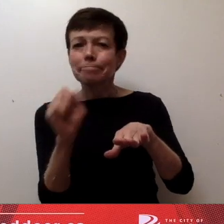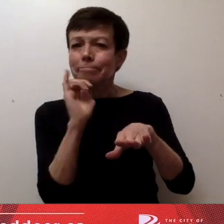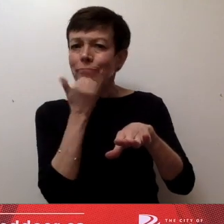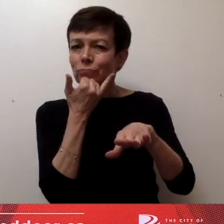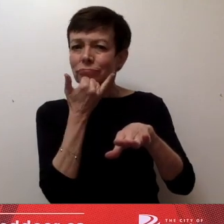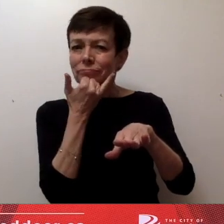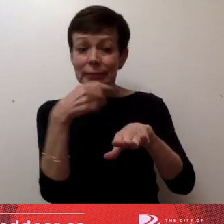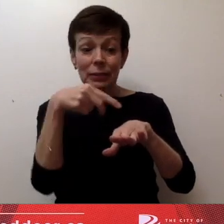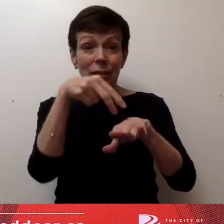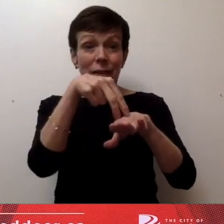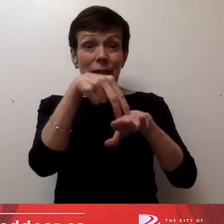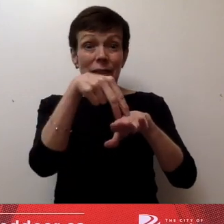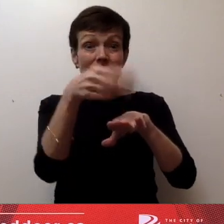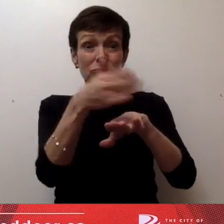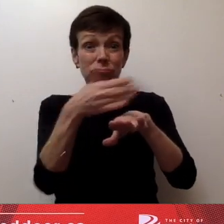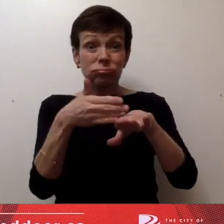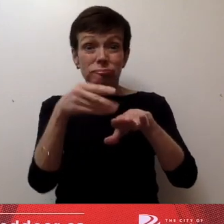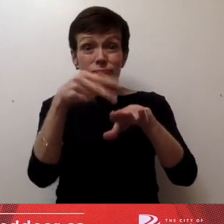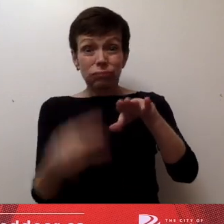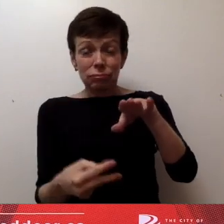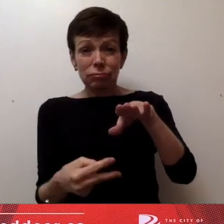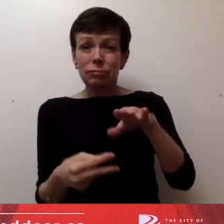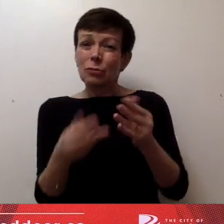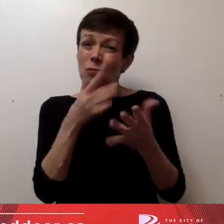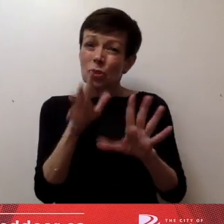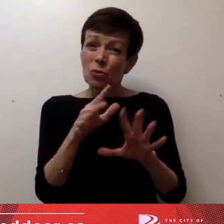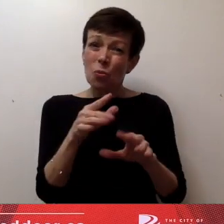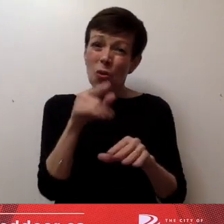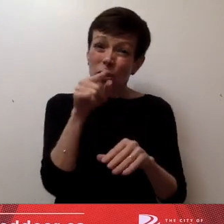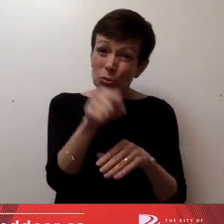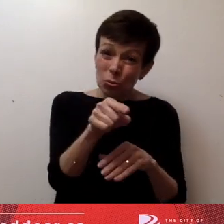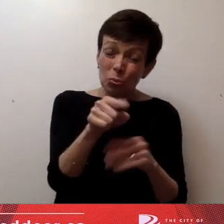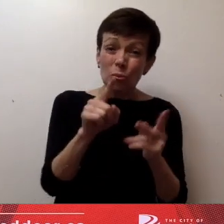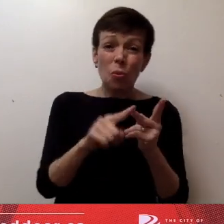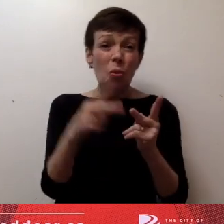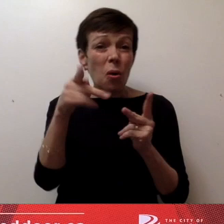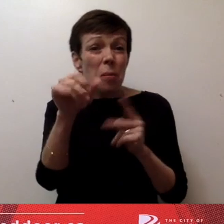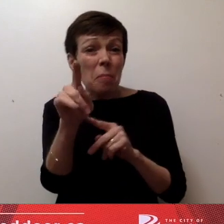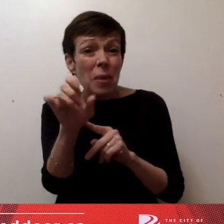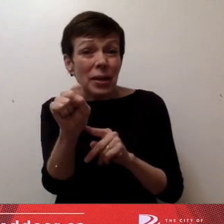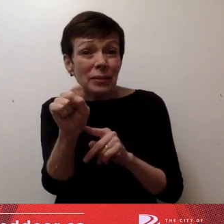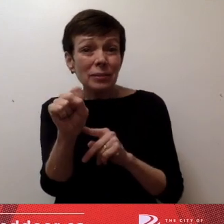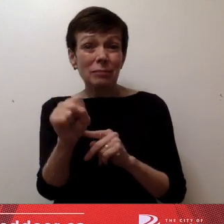deceiving, and we don't want to risk any danger to people or your pets of